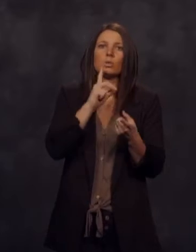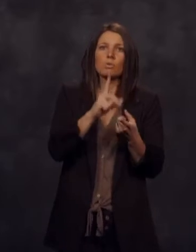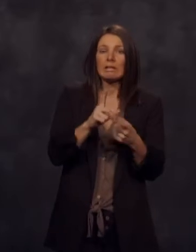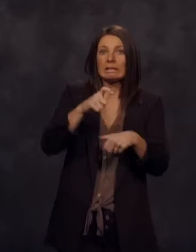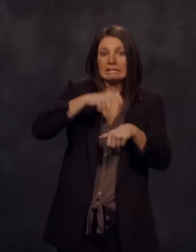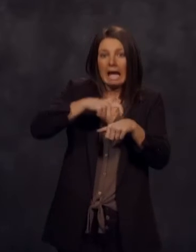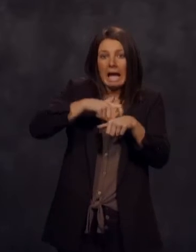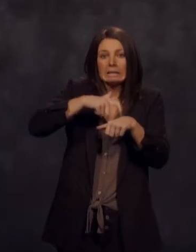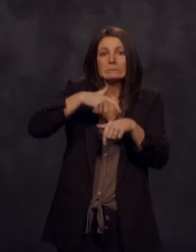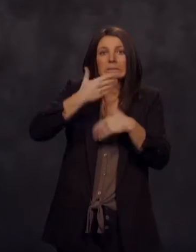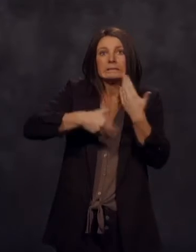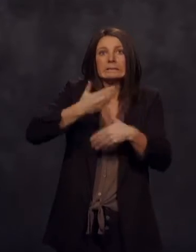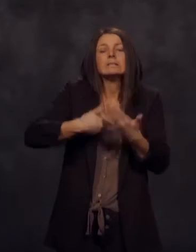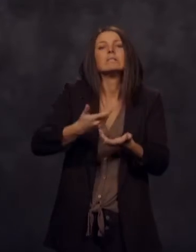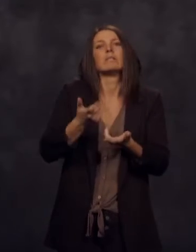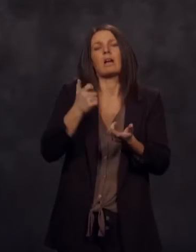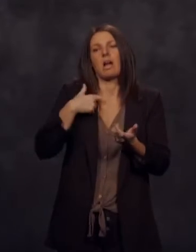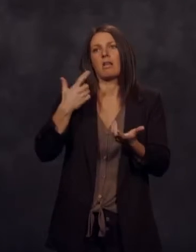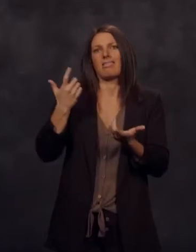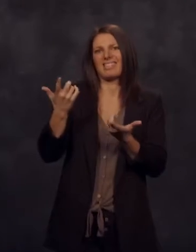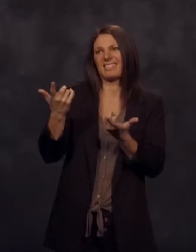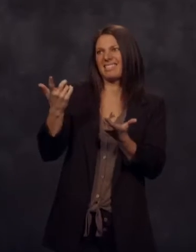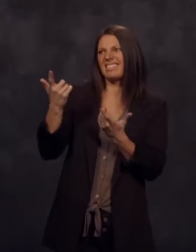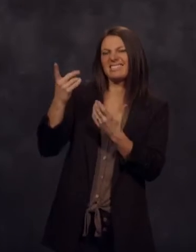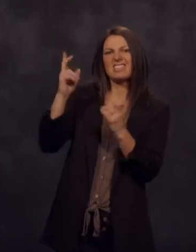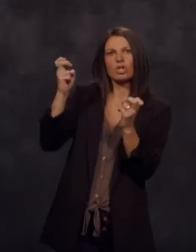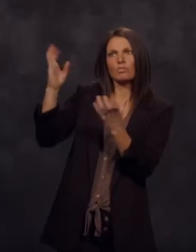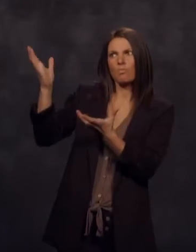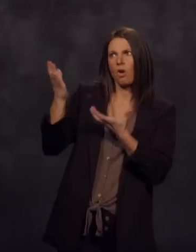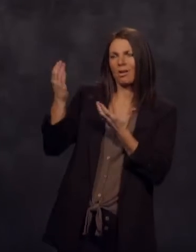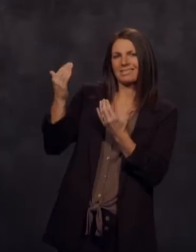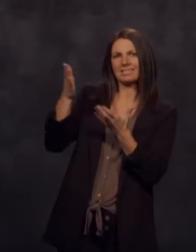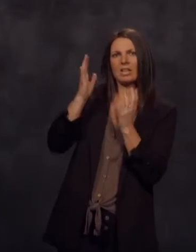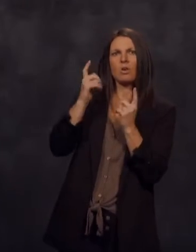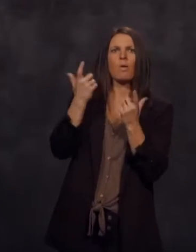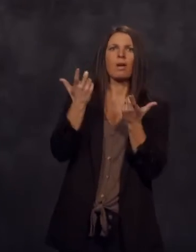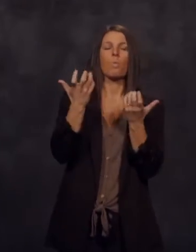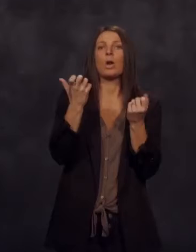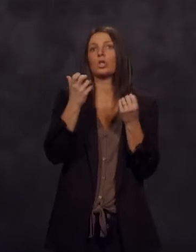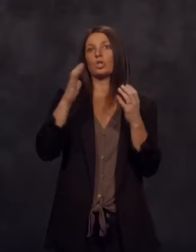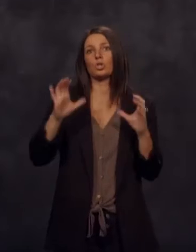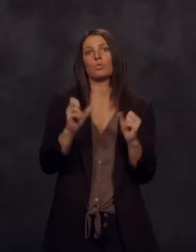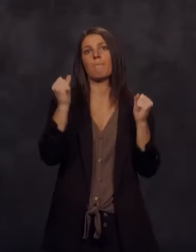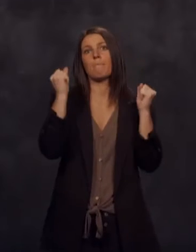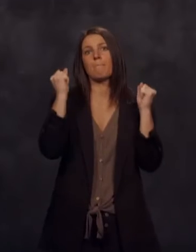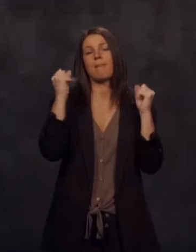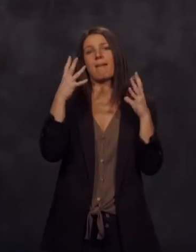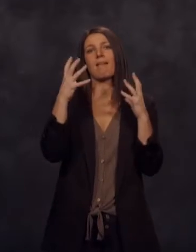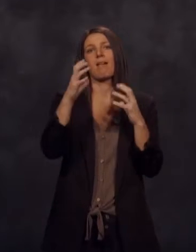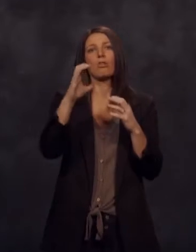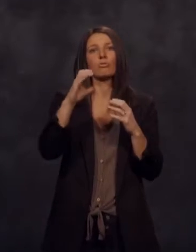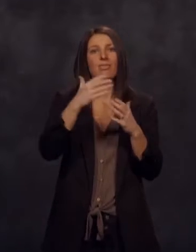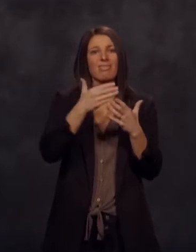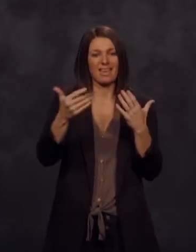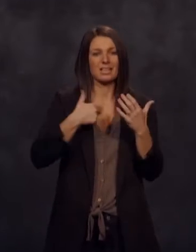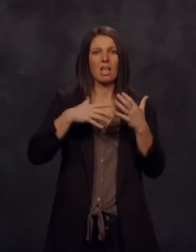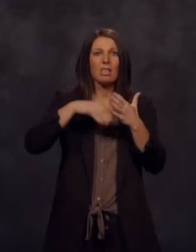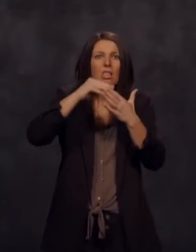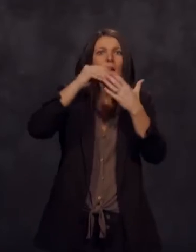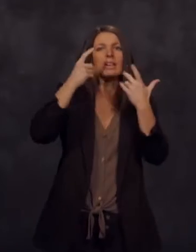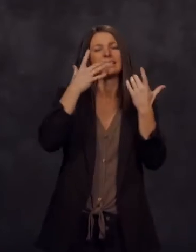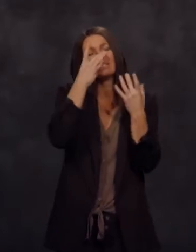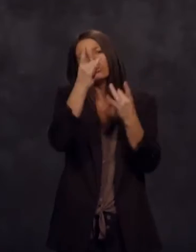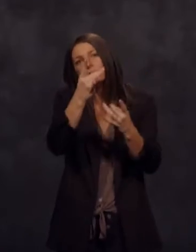time. This was brought to my attention. I always say I want to do a segment of 100 things I've learned since becoming a senator. It would be real